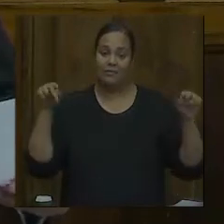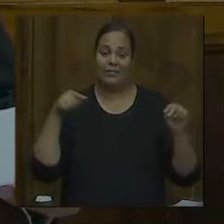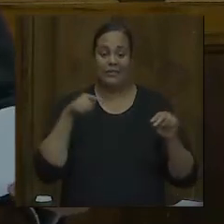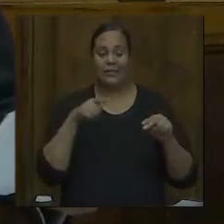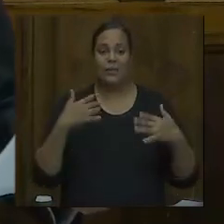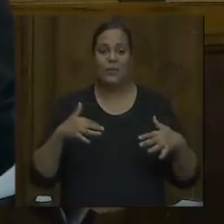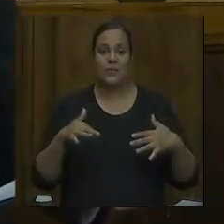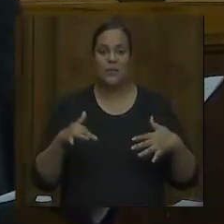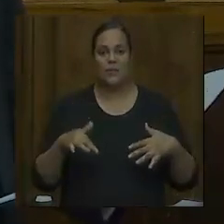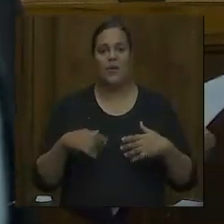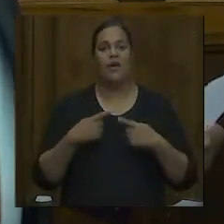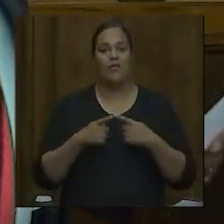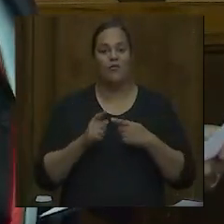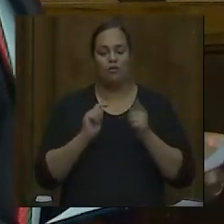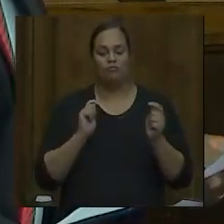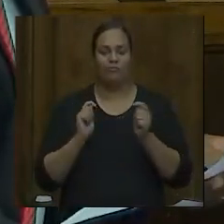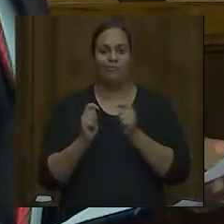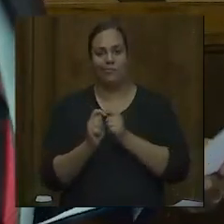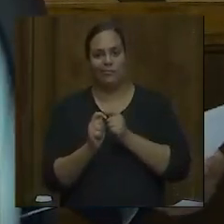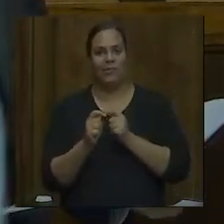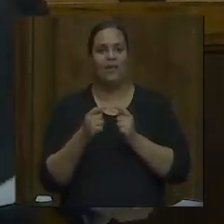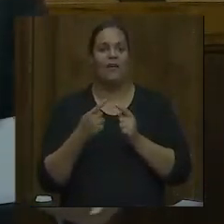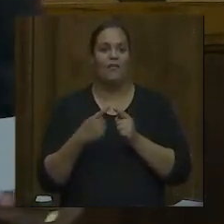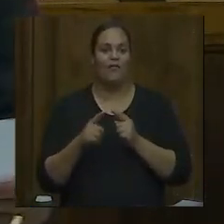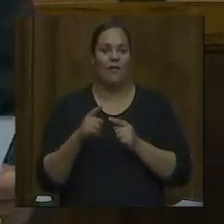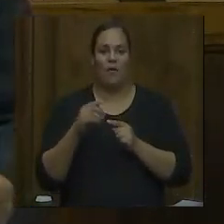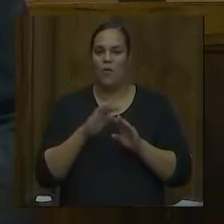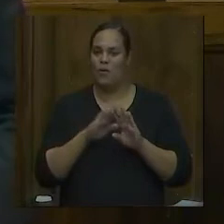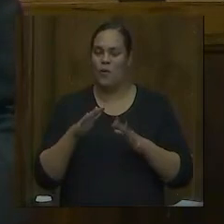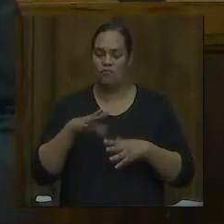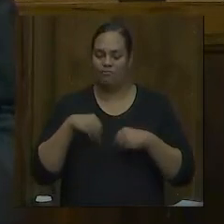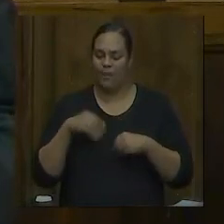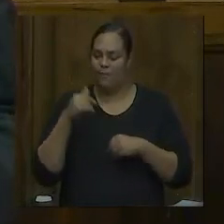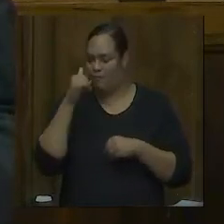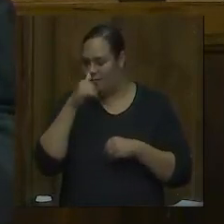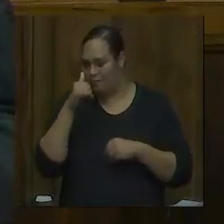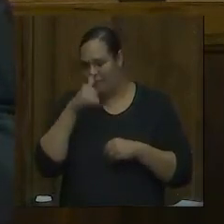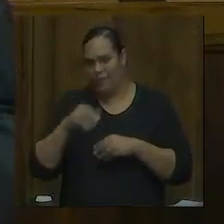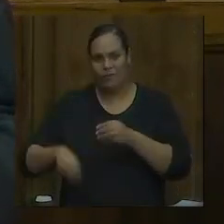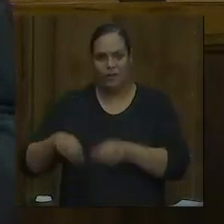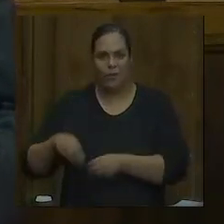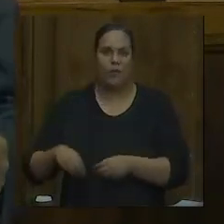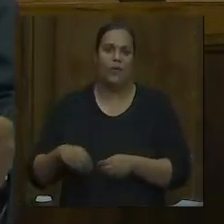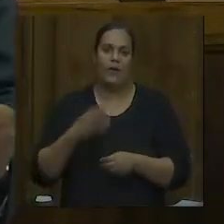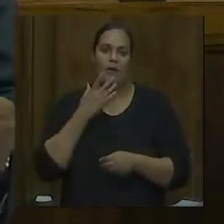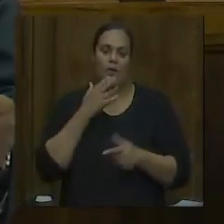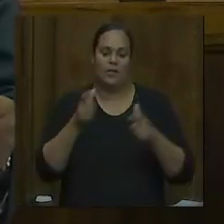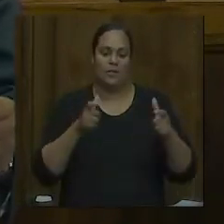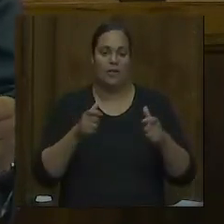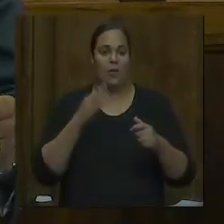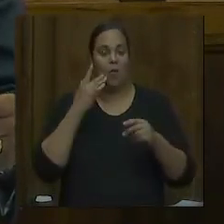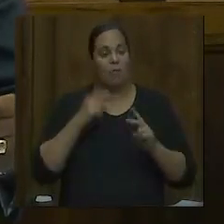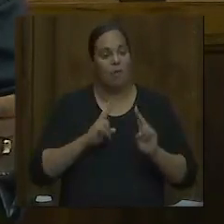is a front-runner in transformation, fraud, and risk management. During my visits at the